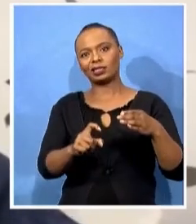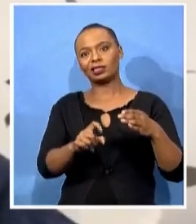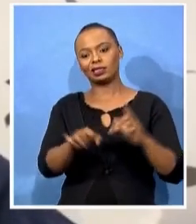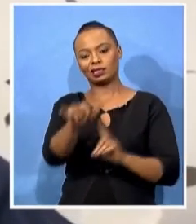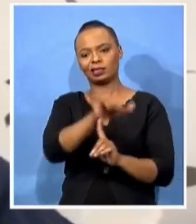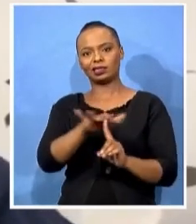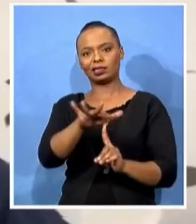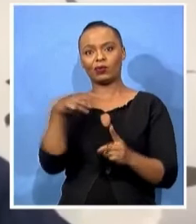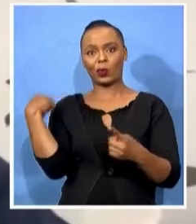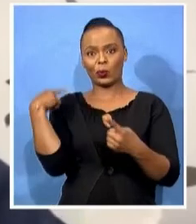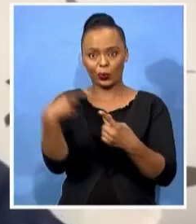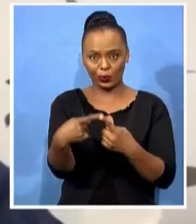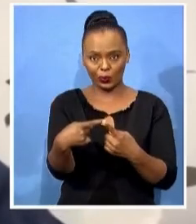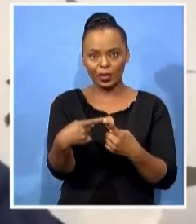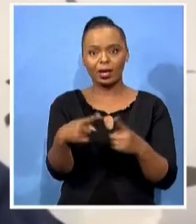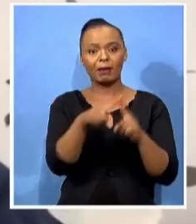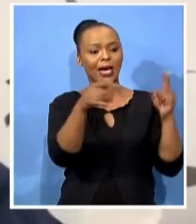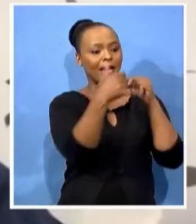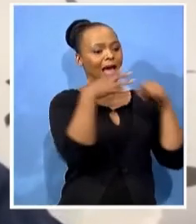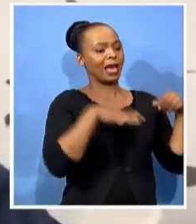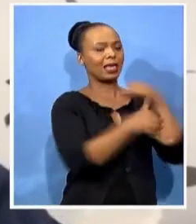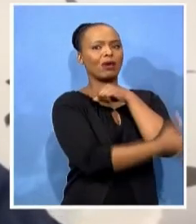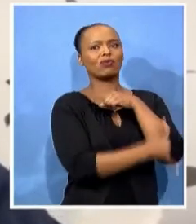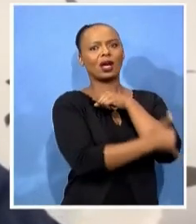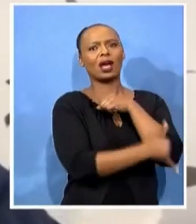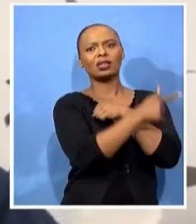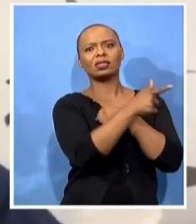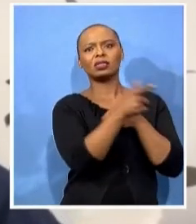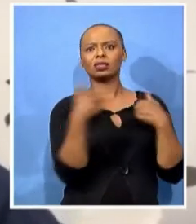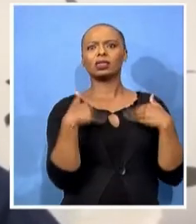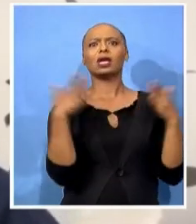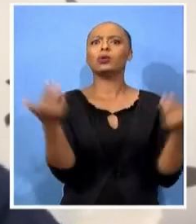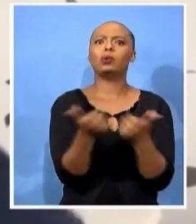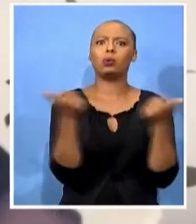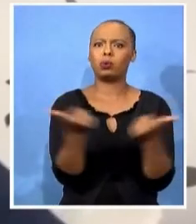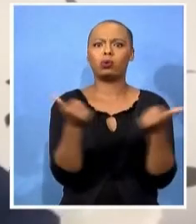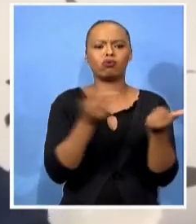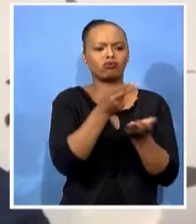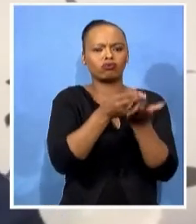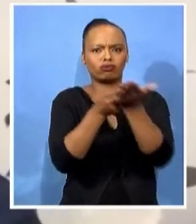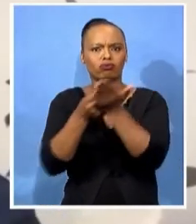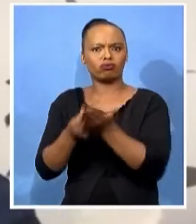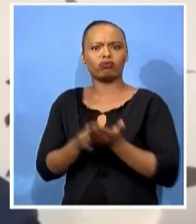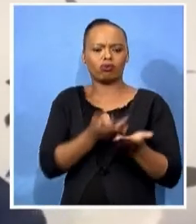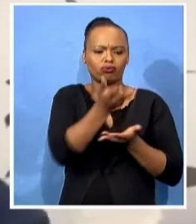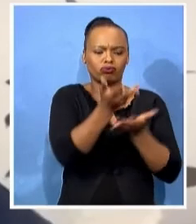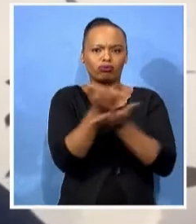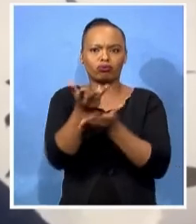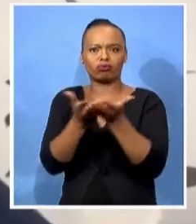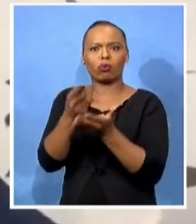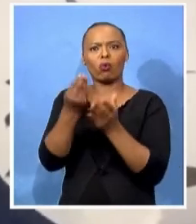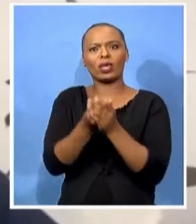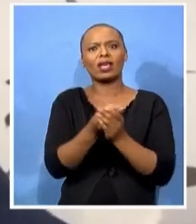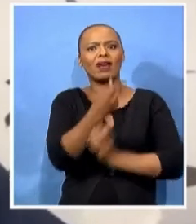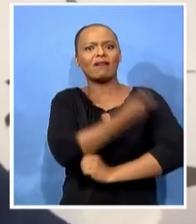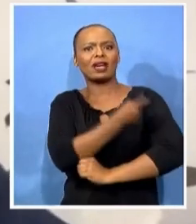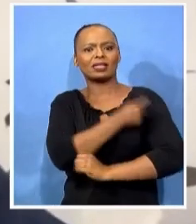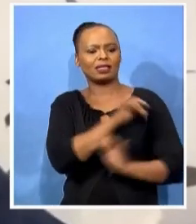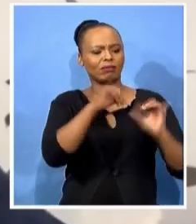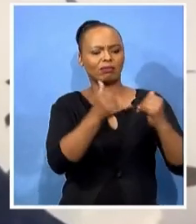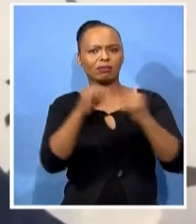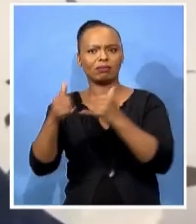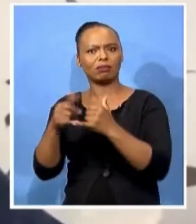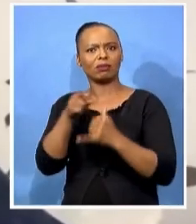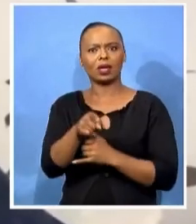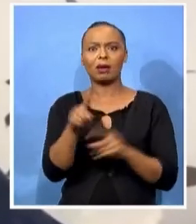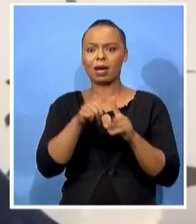the world were already starting to make negotiations with vaccine manufacturers, and we hadn't started that process because of the risk that you